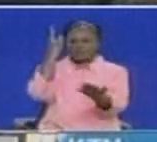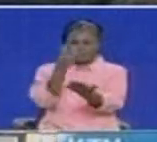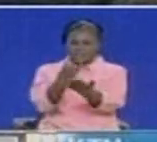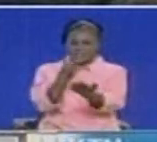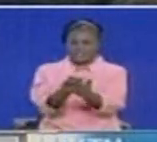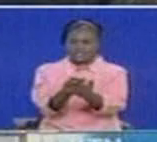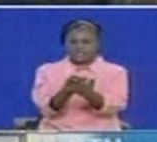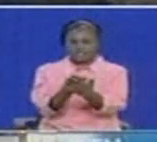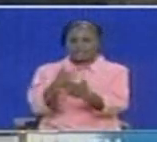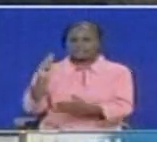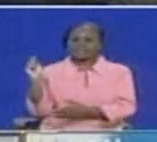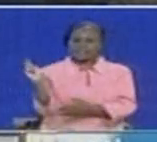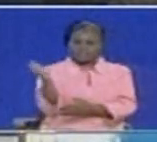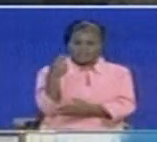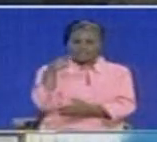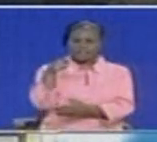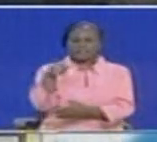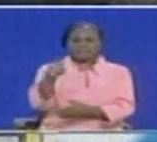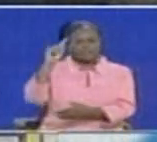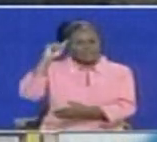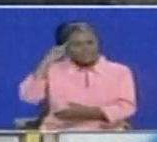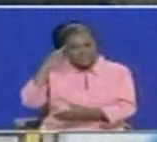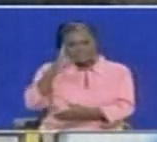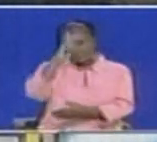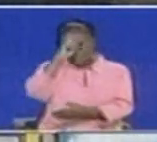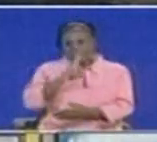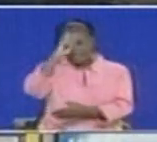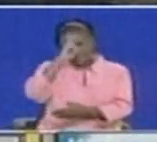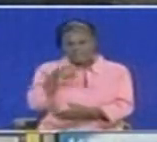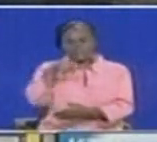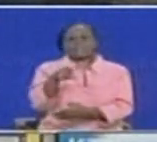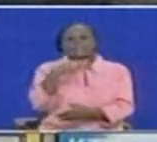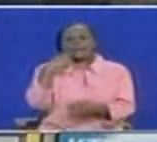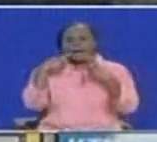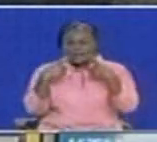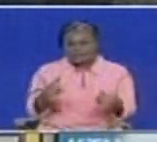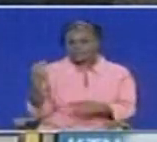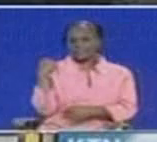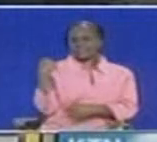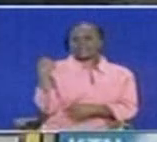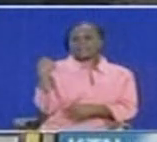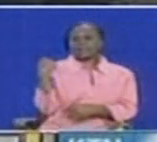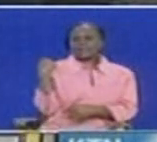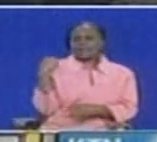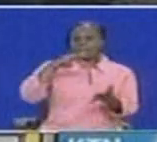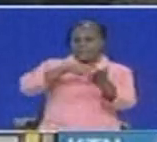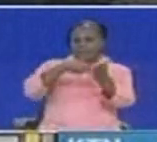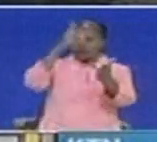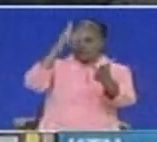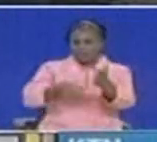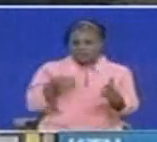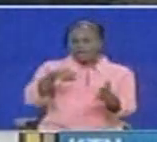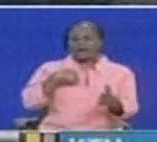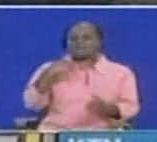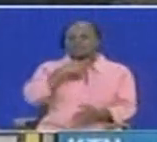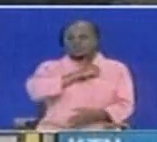end, these cases aren't going to go any further. And what the Serious Fraud Office have announced yesterday is that, with regret,